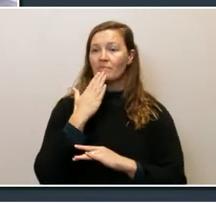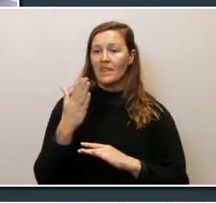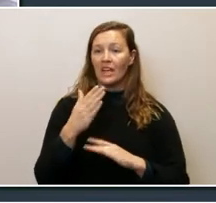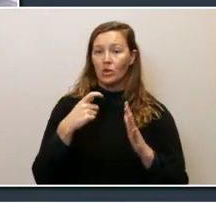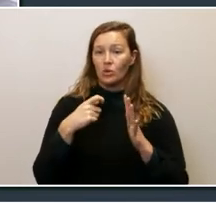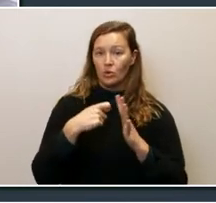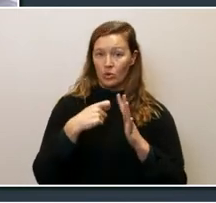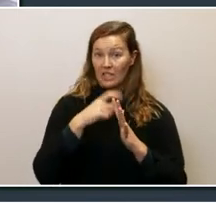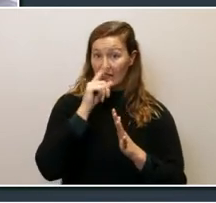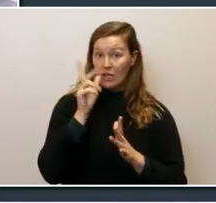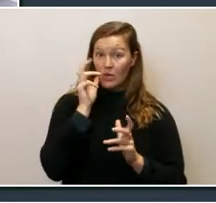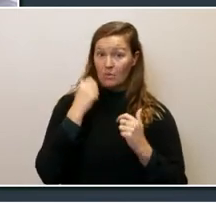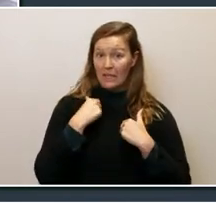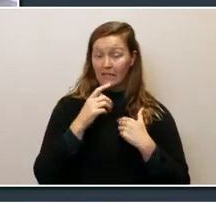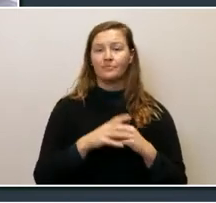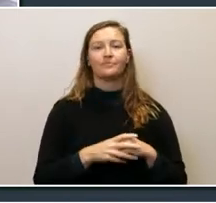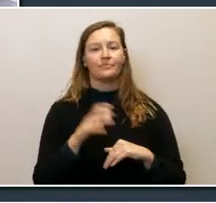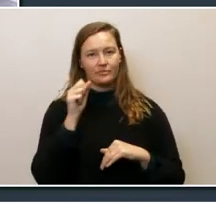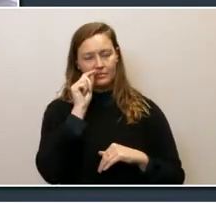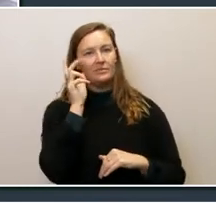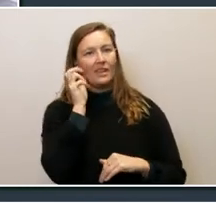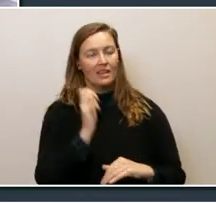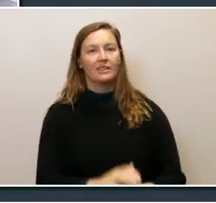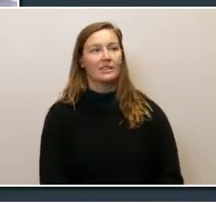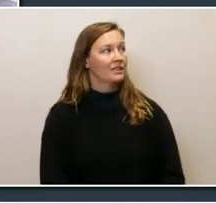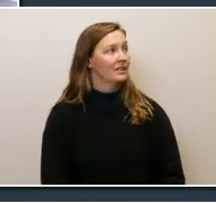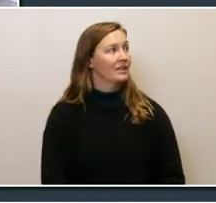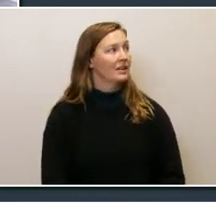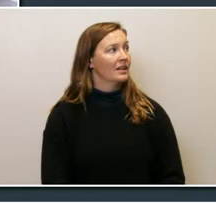Thank you, Kirsten. Much appreciated. Can you hear me? Am I coming through? We can hear you, yes.